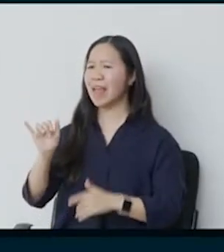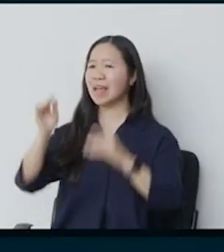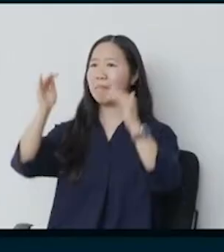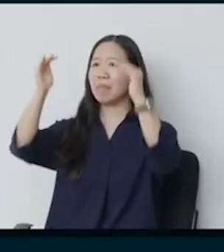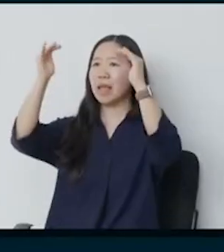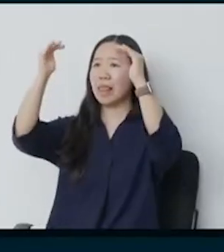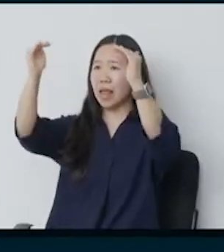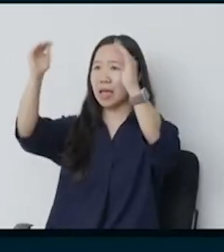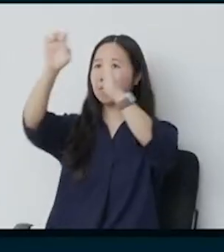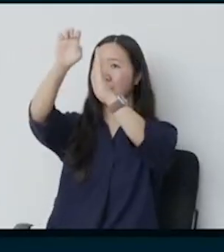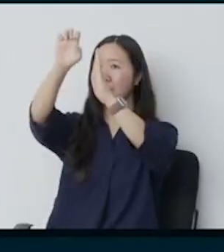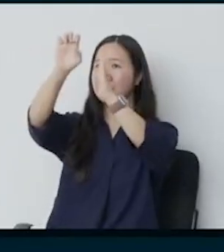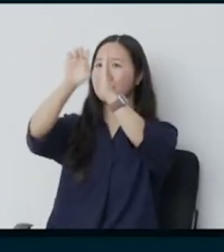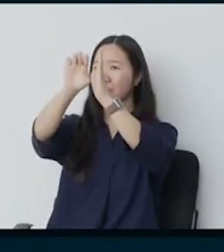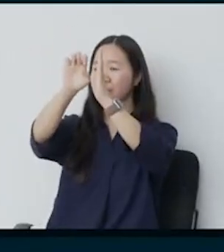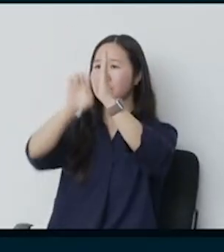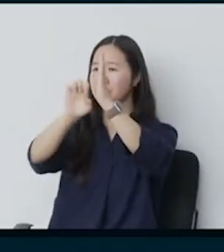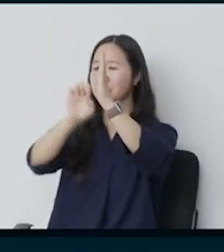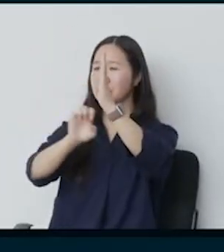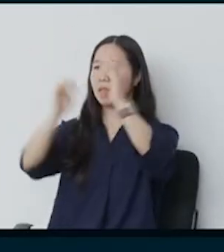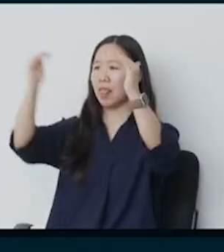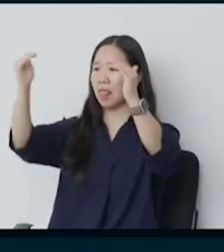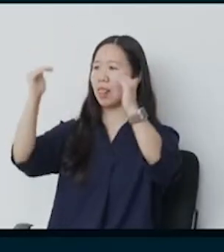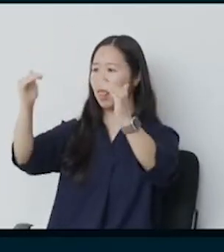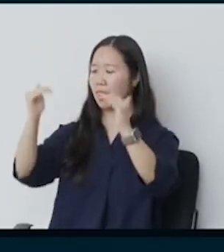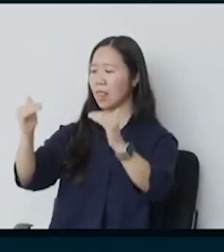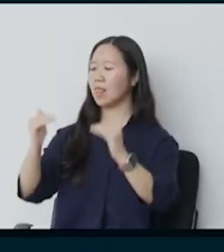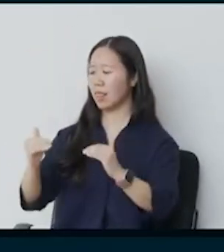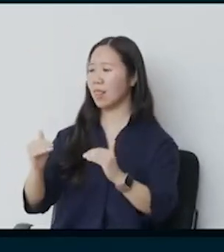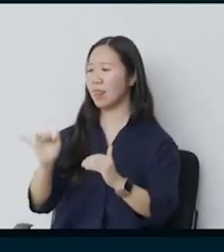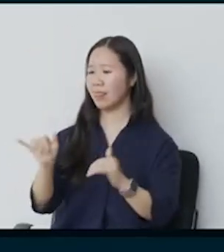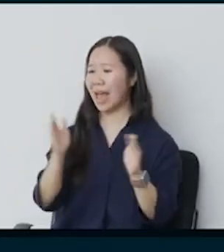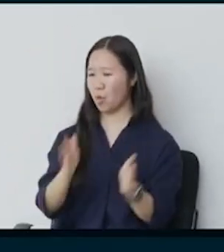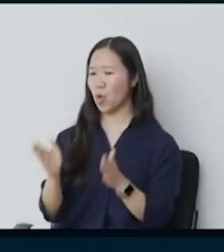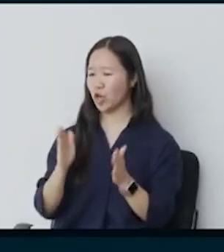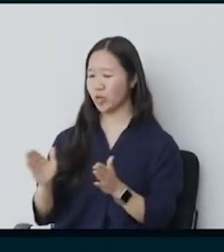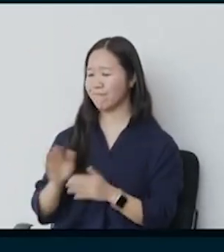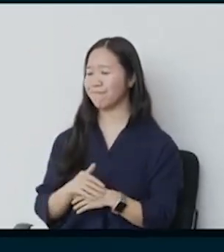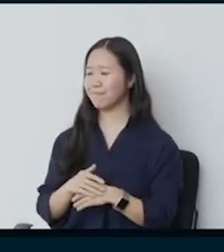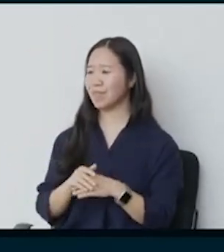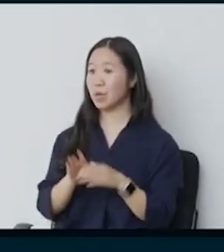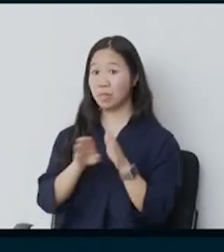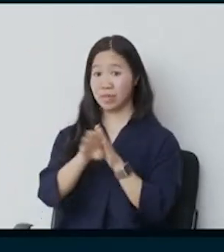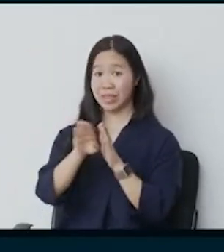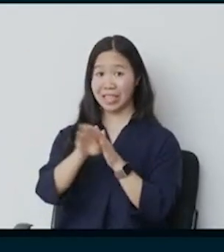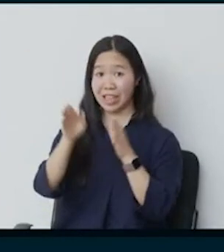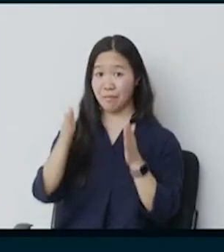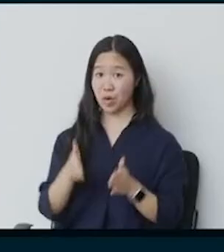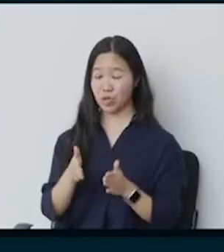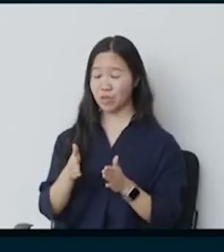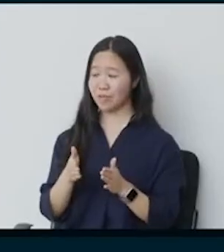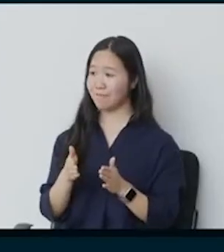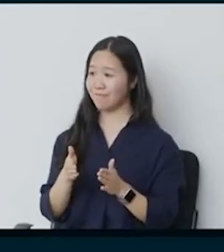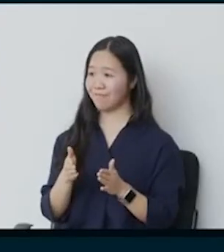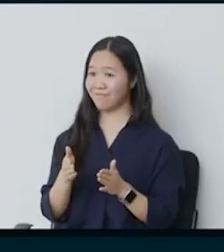on interactive elements. That's what it's like, an elevator. So developers, this is how you are going